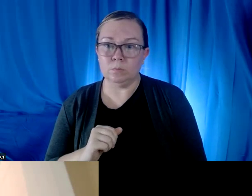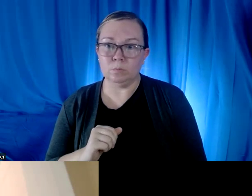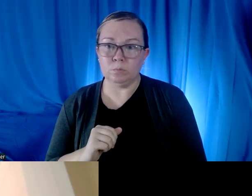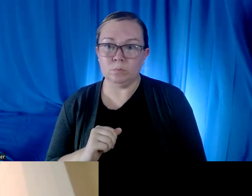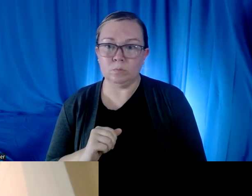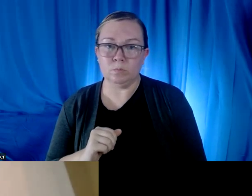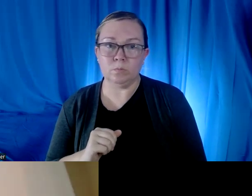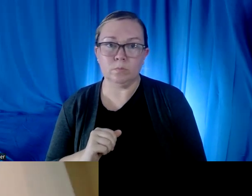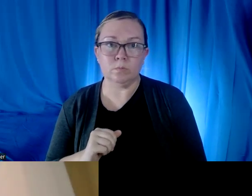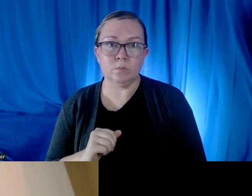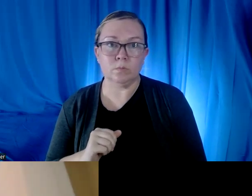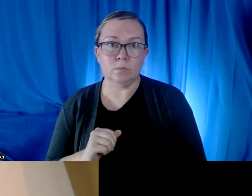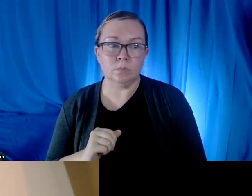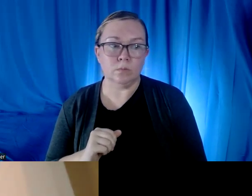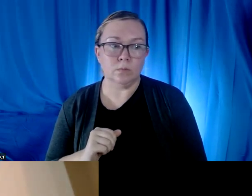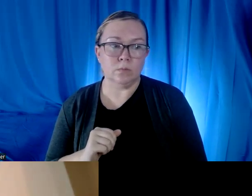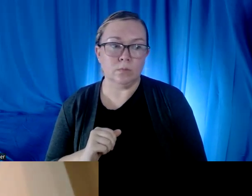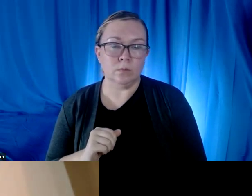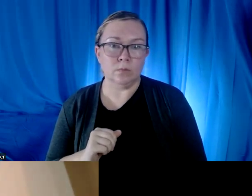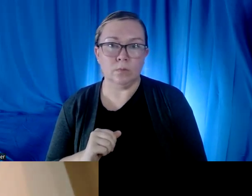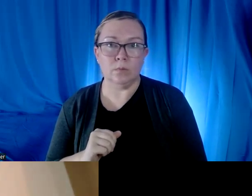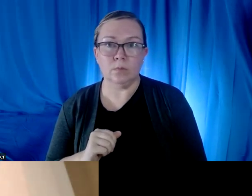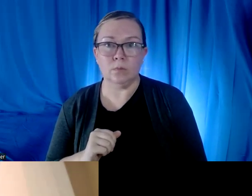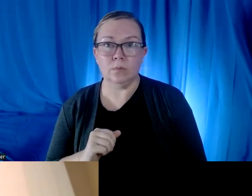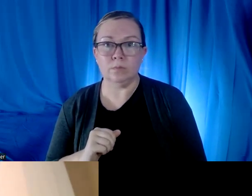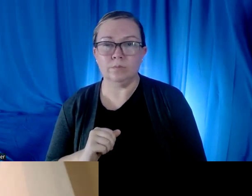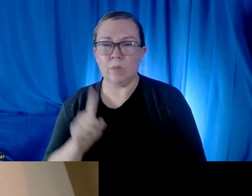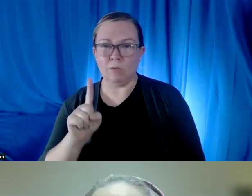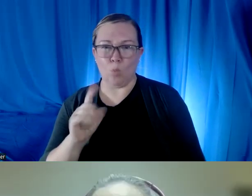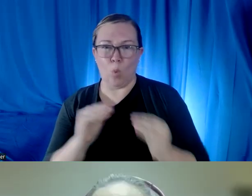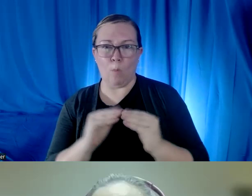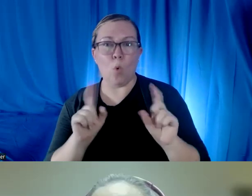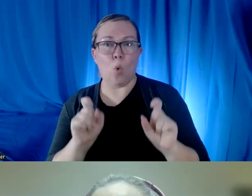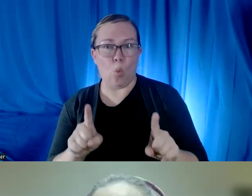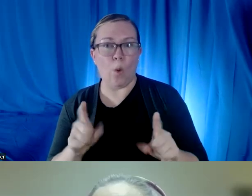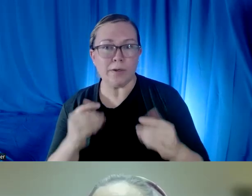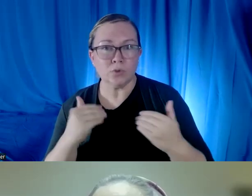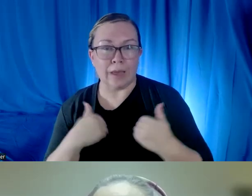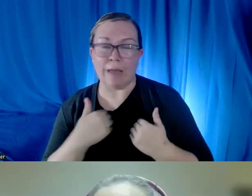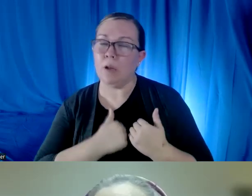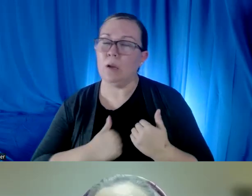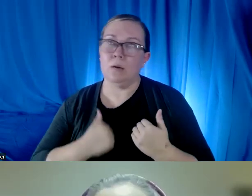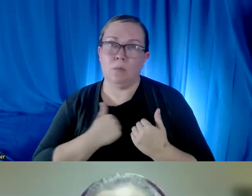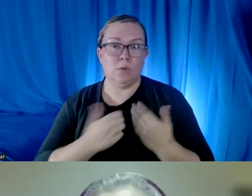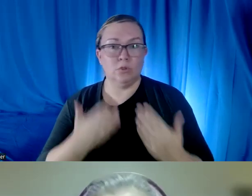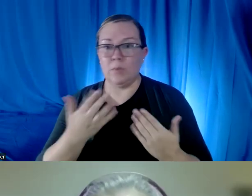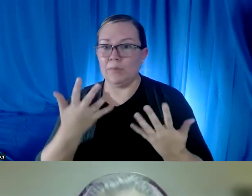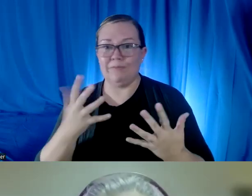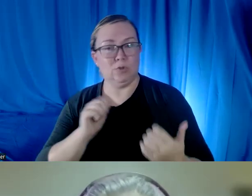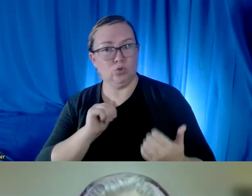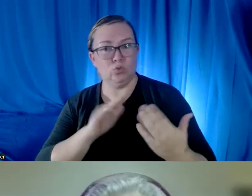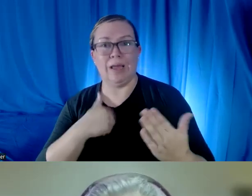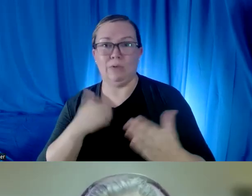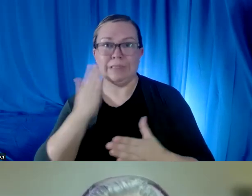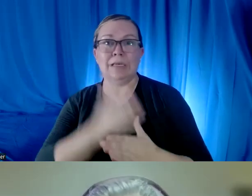Thank you, John. And I did have one other question. And I apologize, this might have been addressed. I was interrupted a